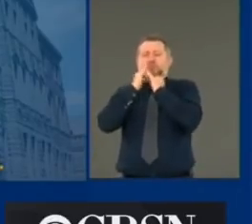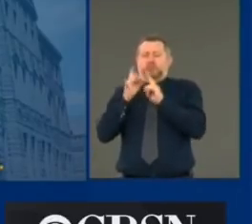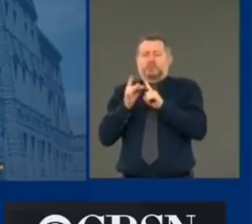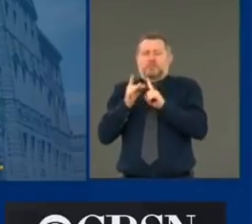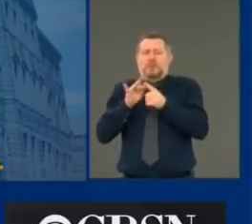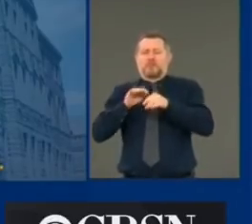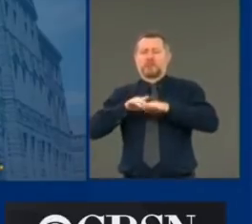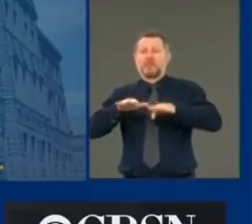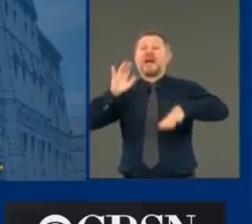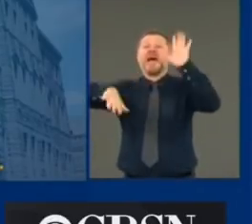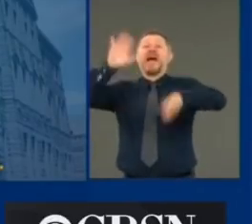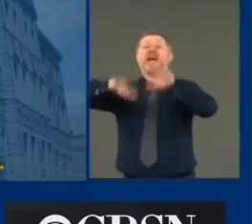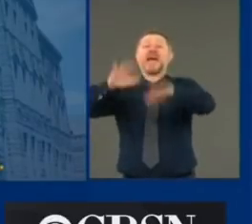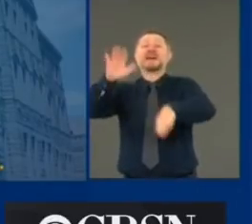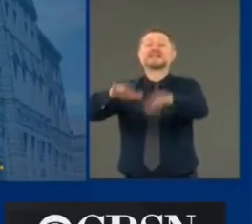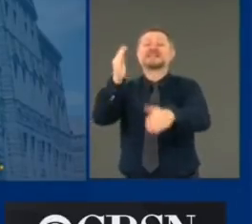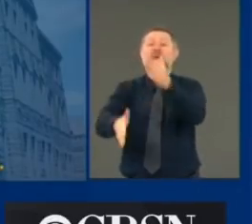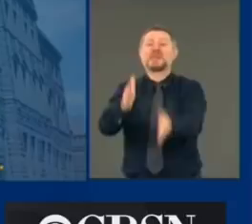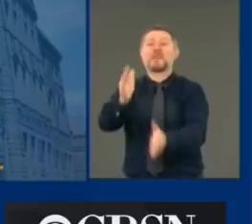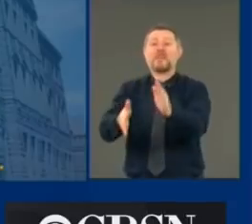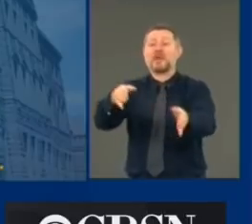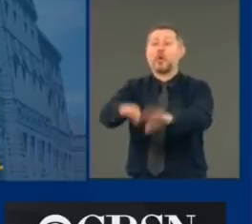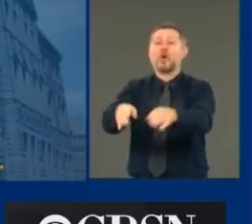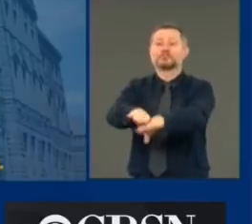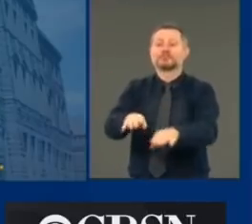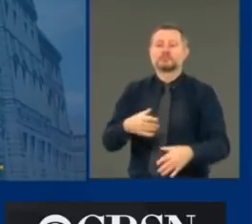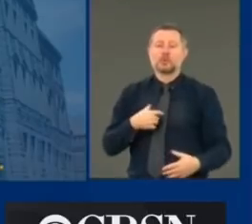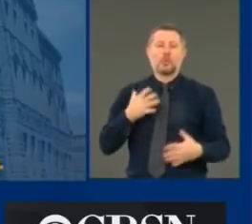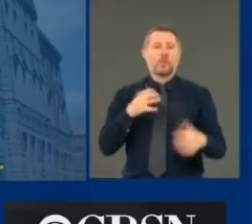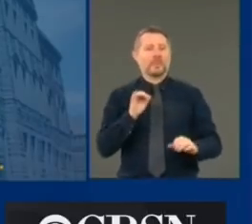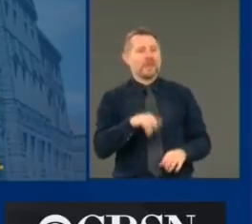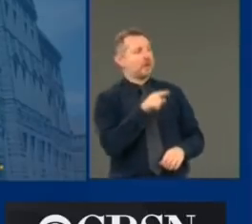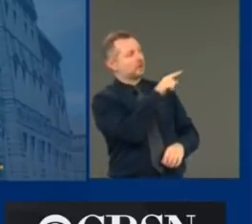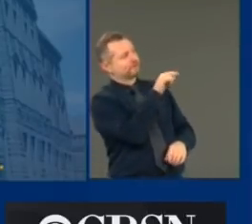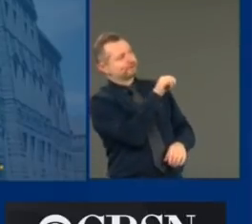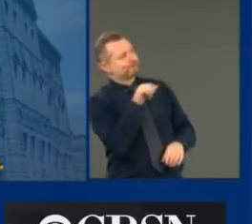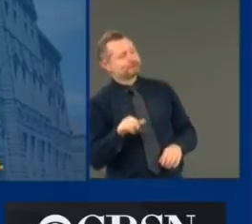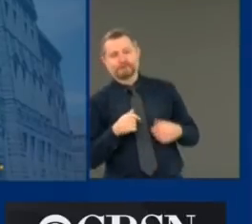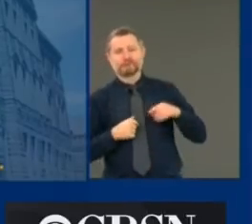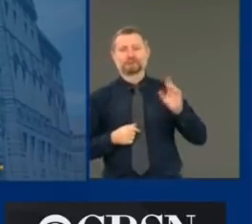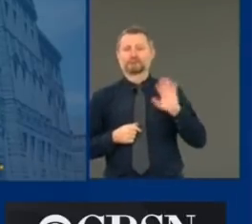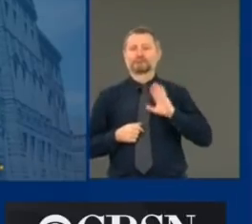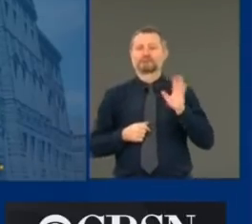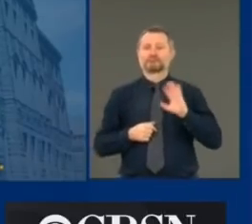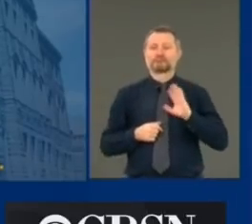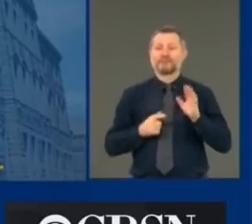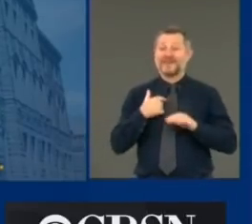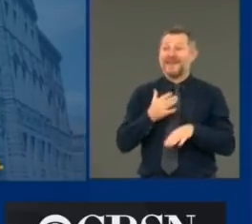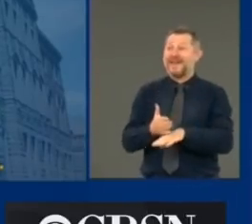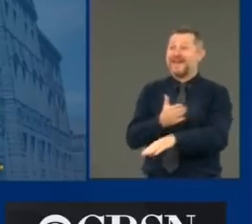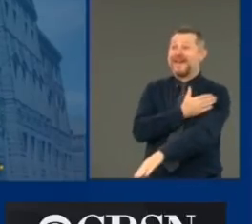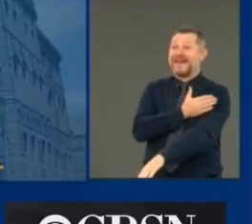That is the last thing anybody wants to do, and that is totally counterproductive. So I said to the local governments, I say to them